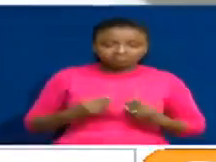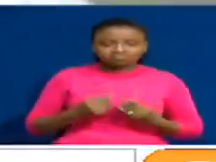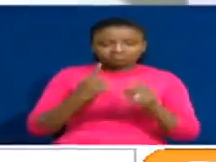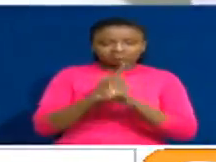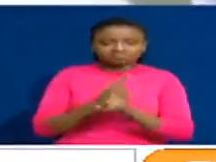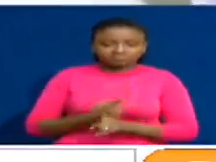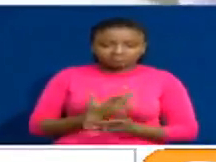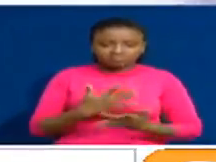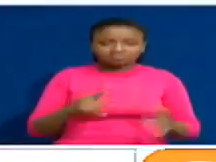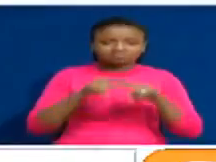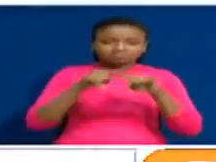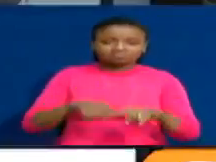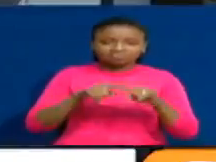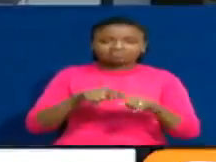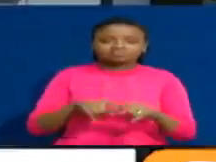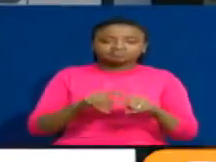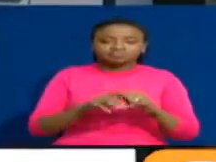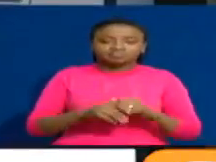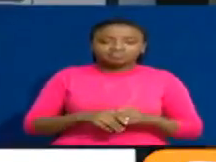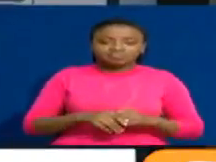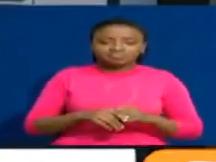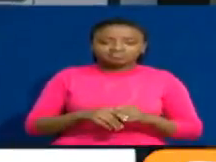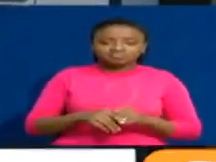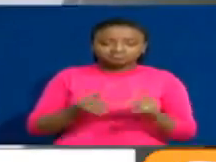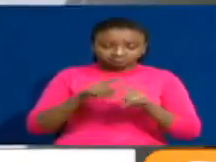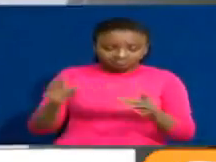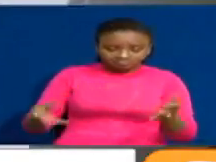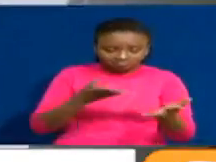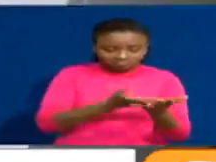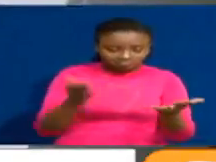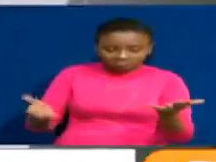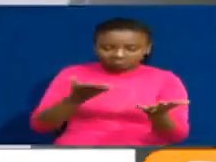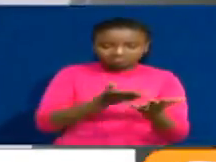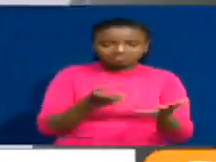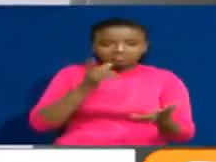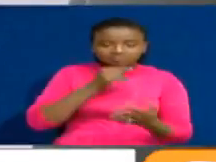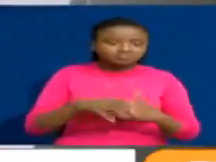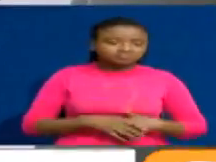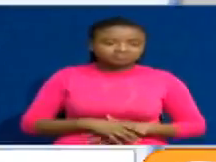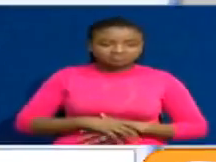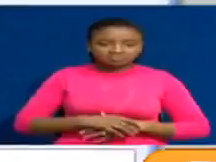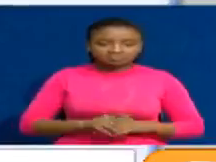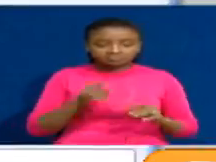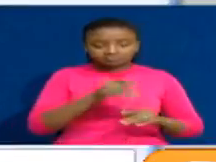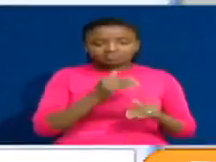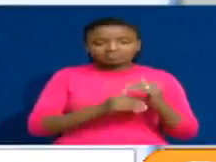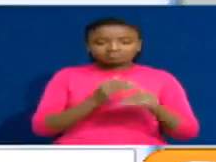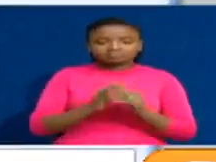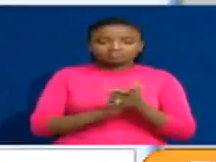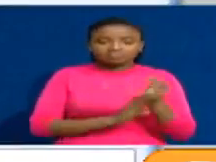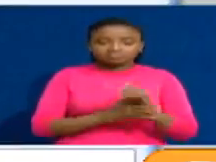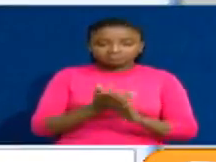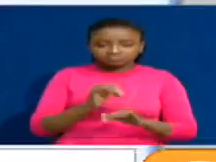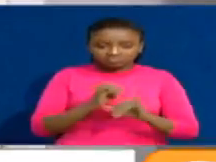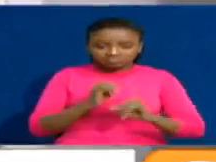samples, depending on the type of sequencer machine. Then the flow cells are loaded in the machine. The process of washing takes